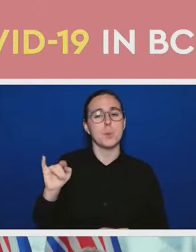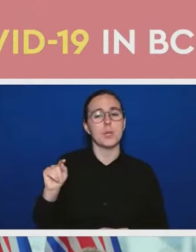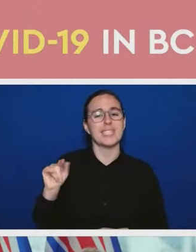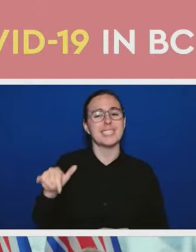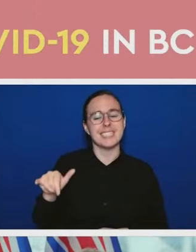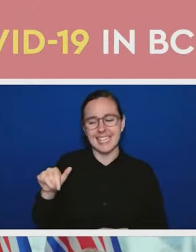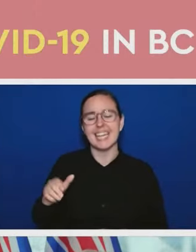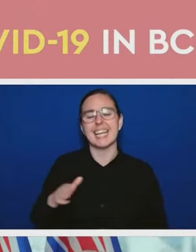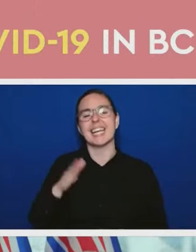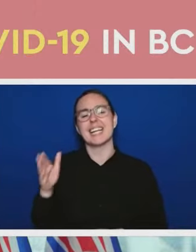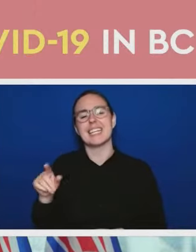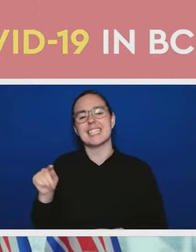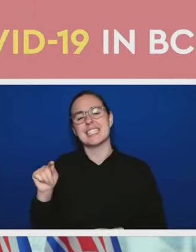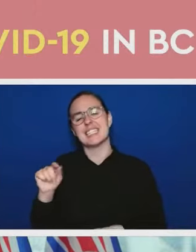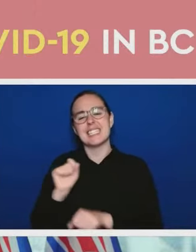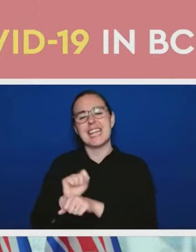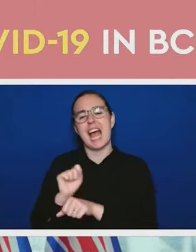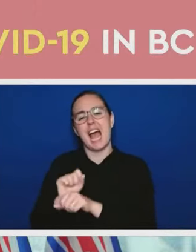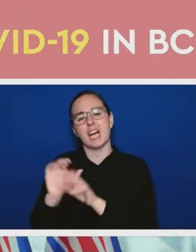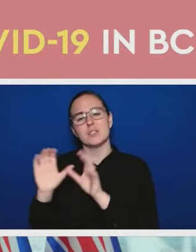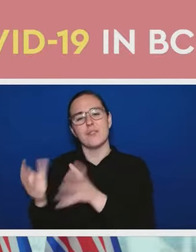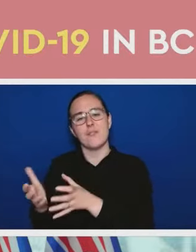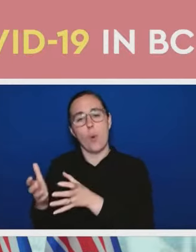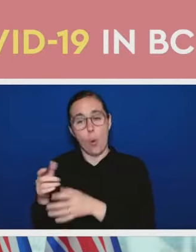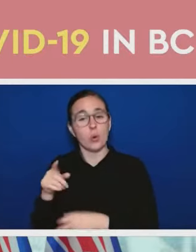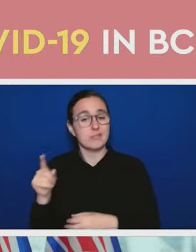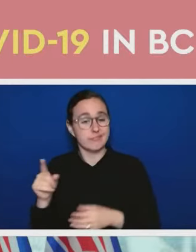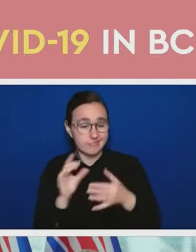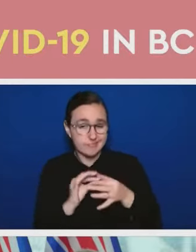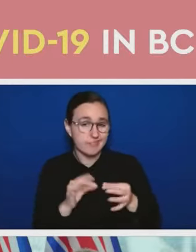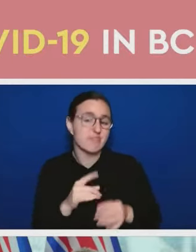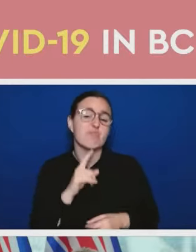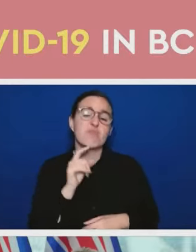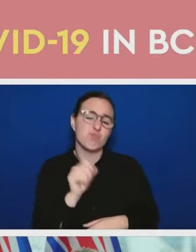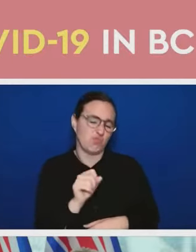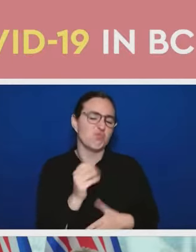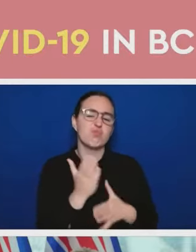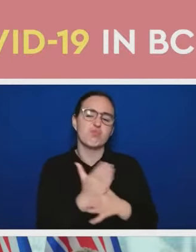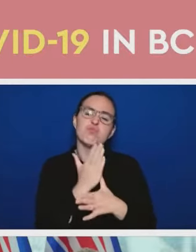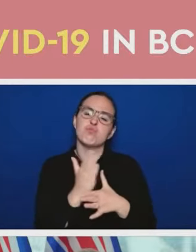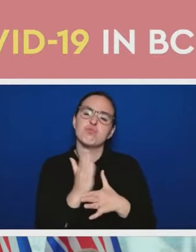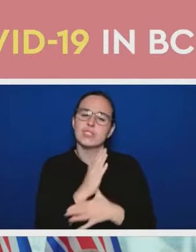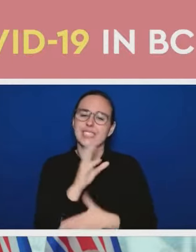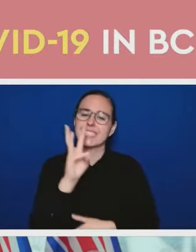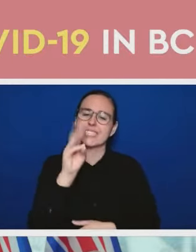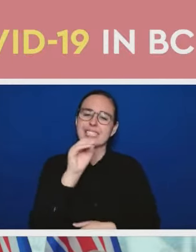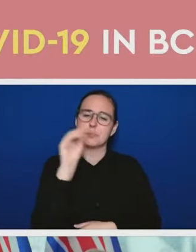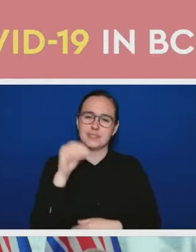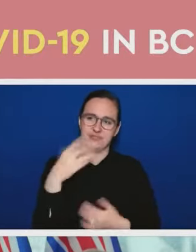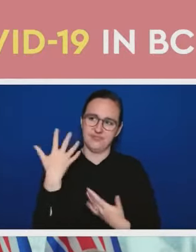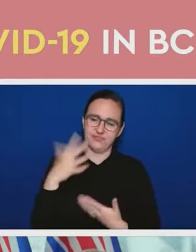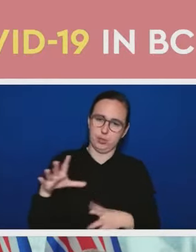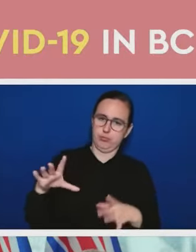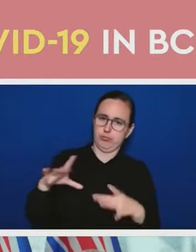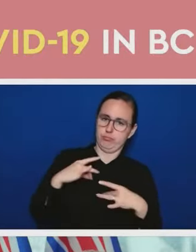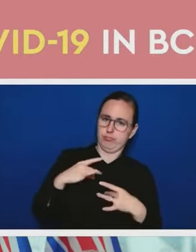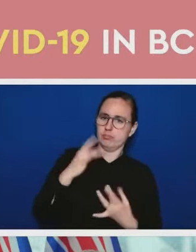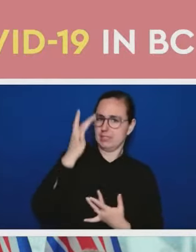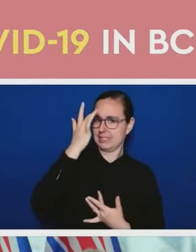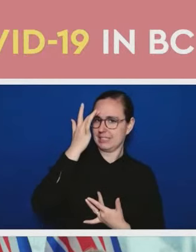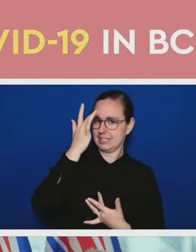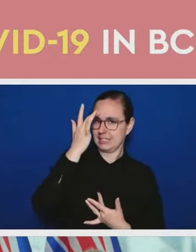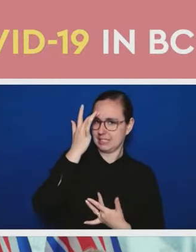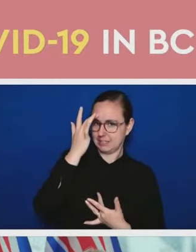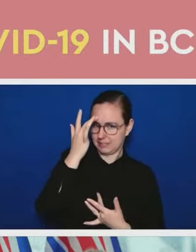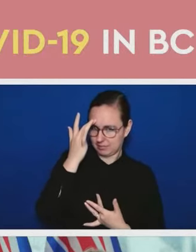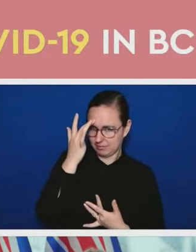now of being exposed to this virus and have antibodies. And that's about 18 million people. But here in BC as